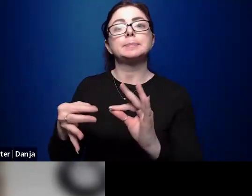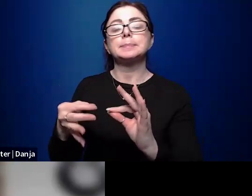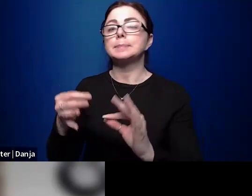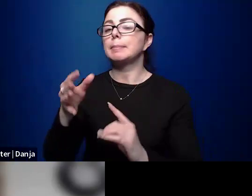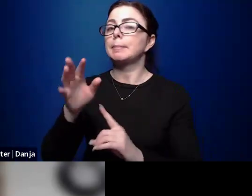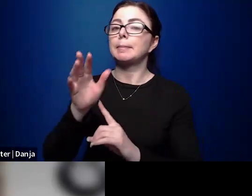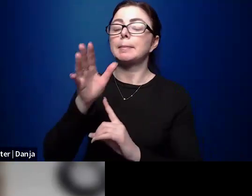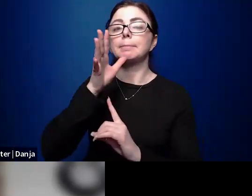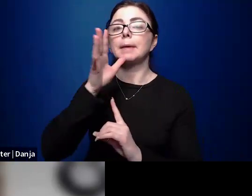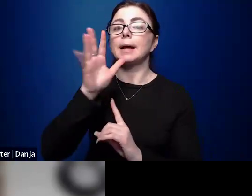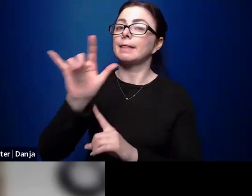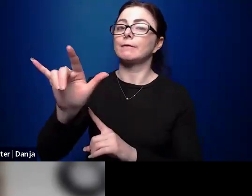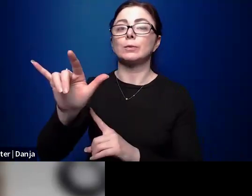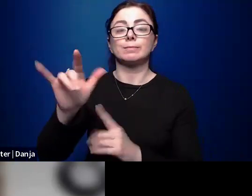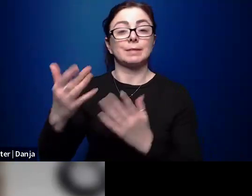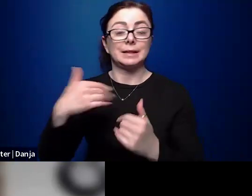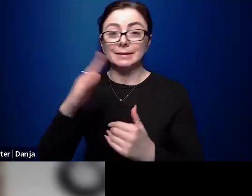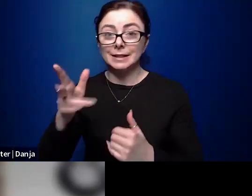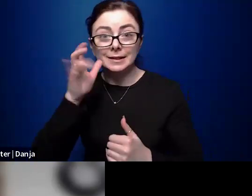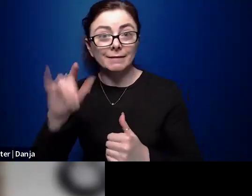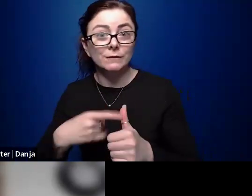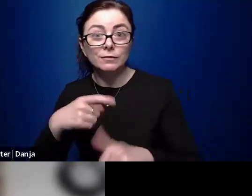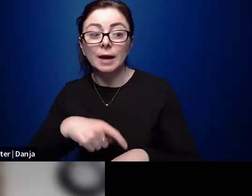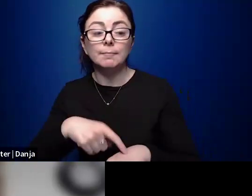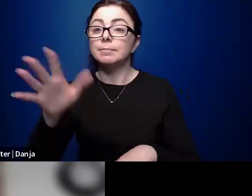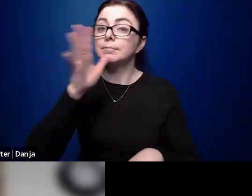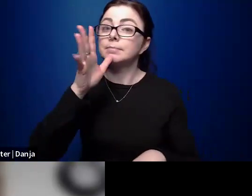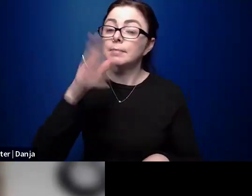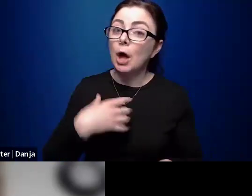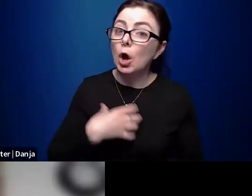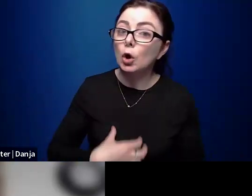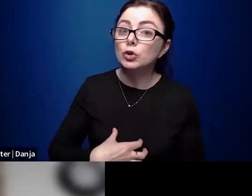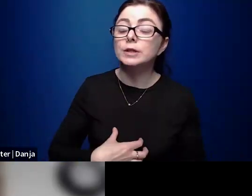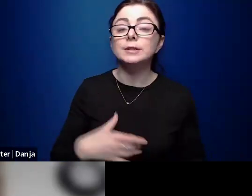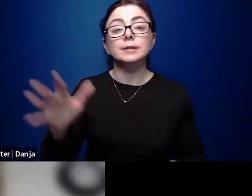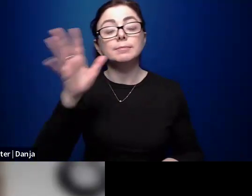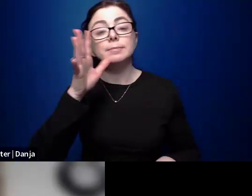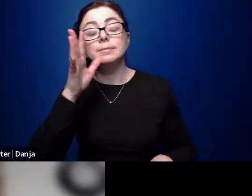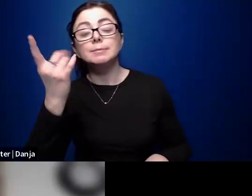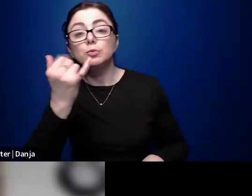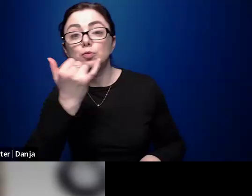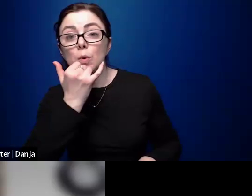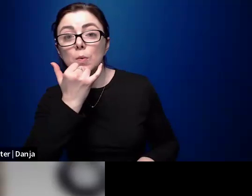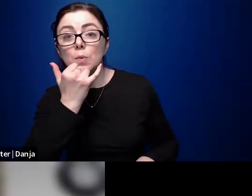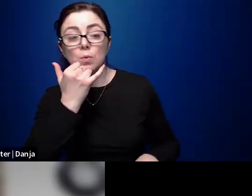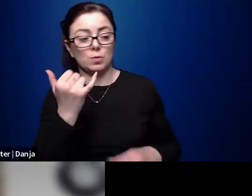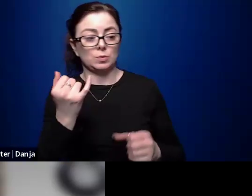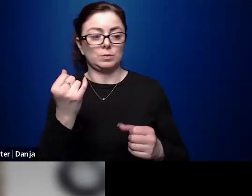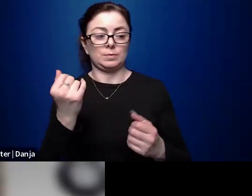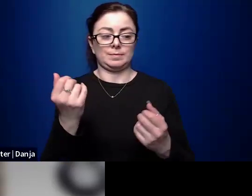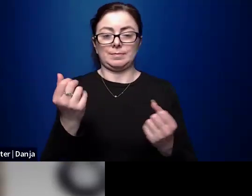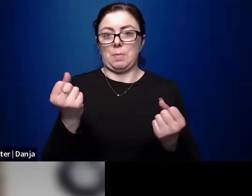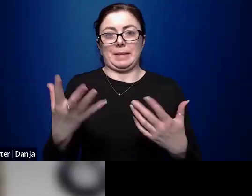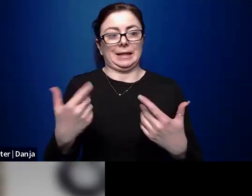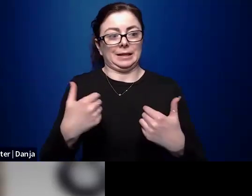time. Mama, I'm hungry. Mama, something wrong. So many questions, but no answers.